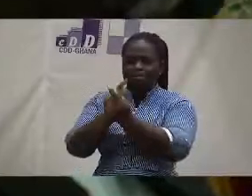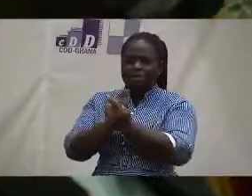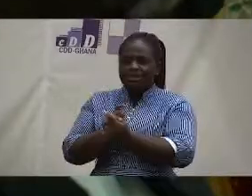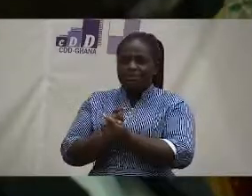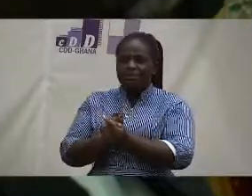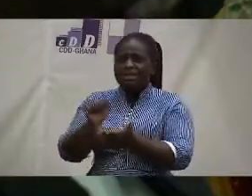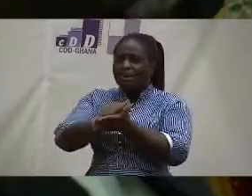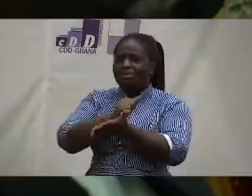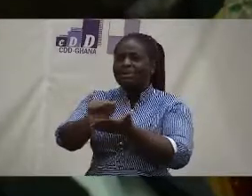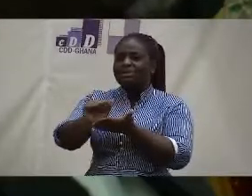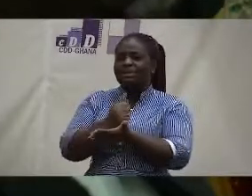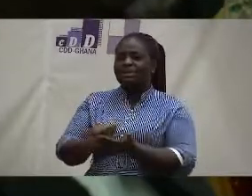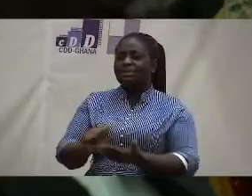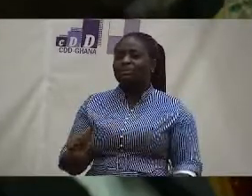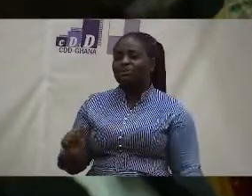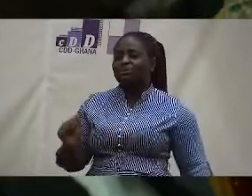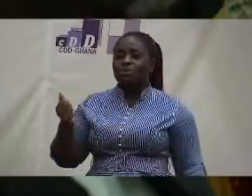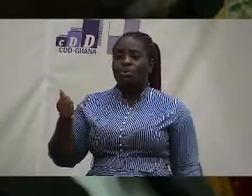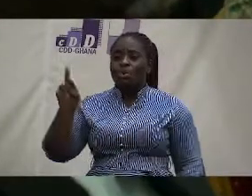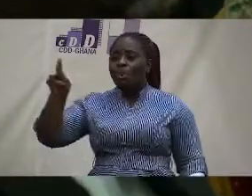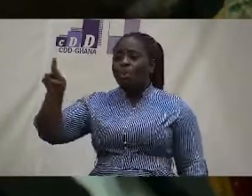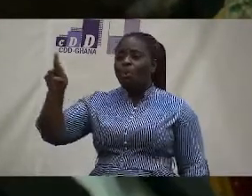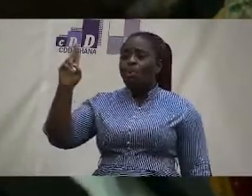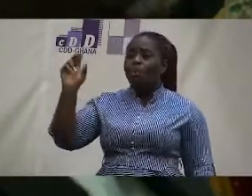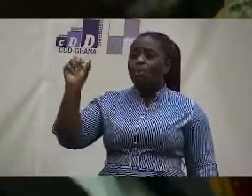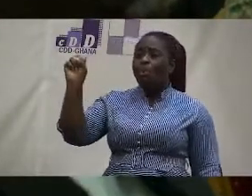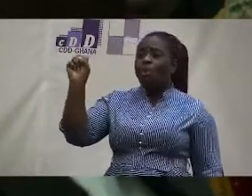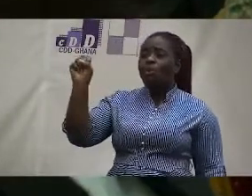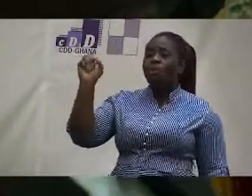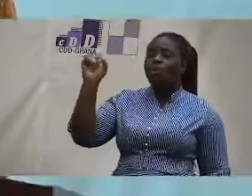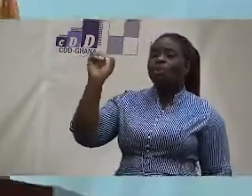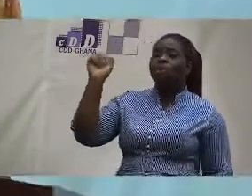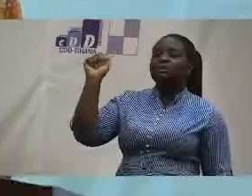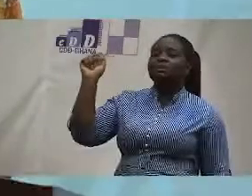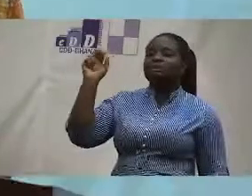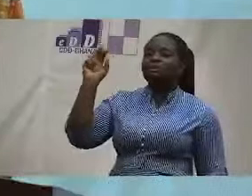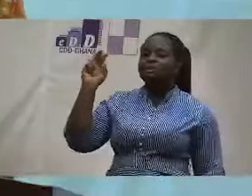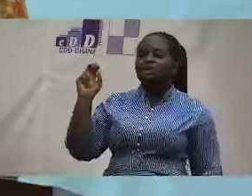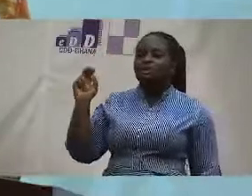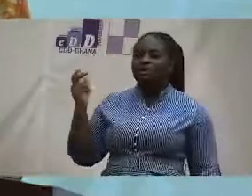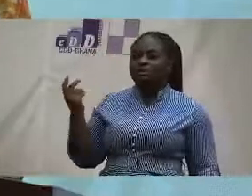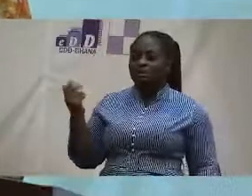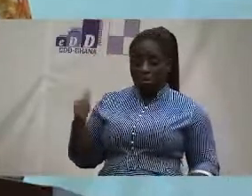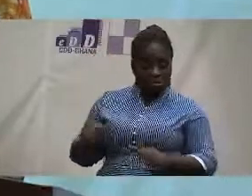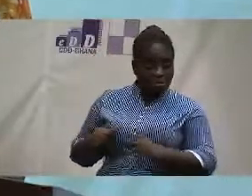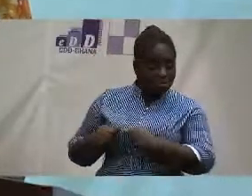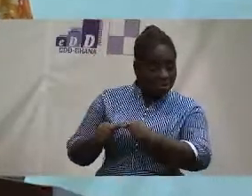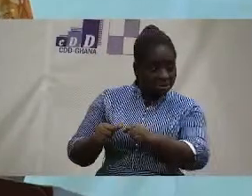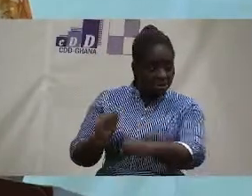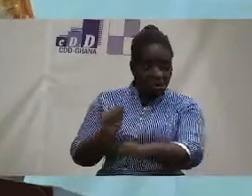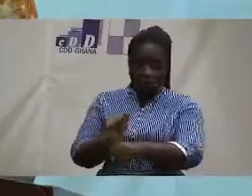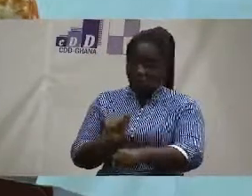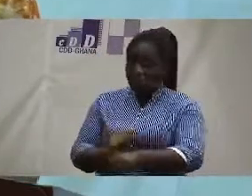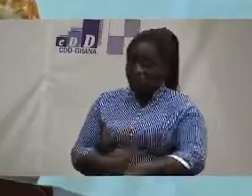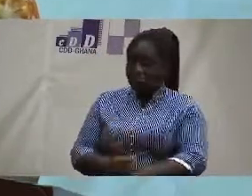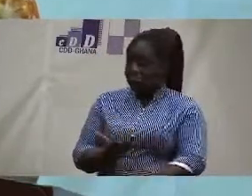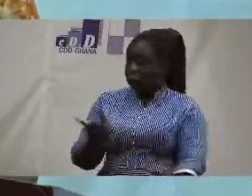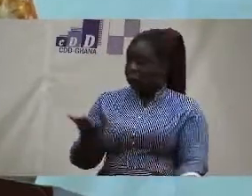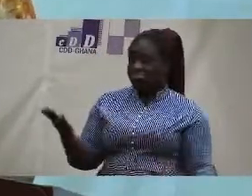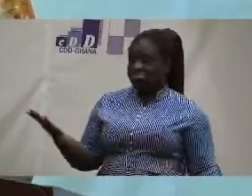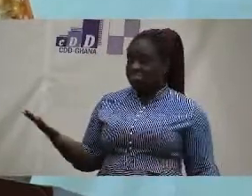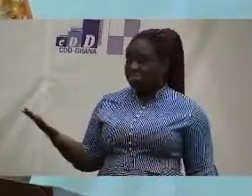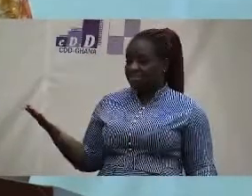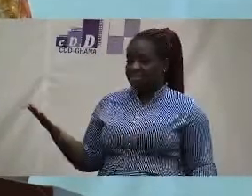ambassador to Russia. And after they agreed that there will be no, the mine will continue working, it was already a